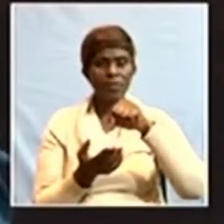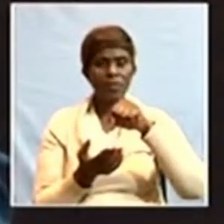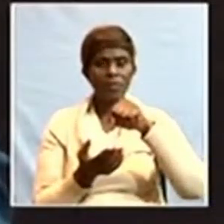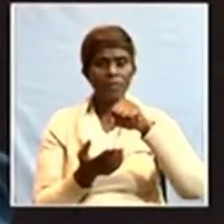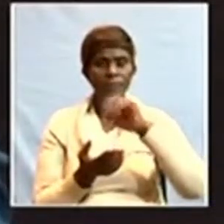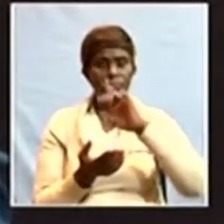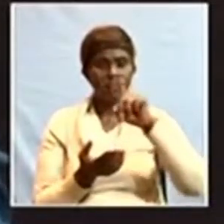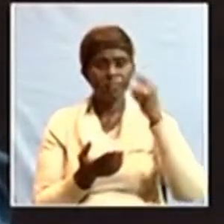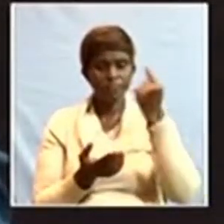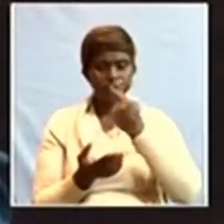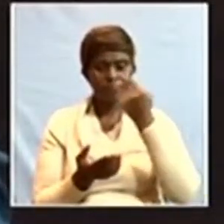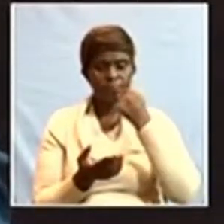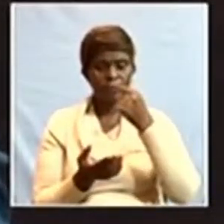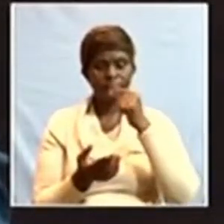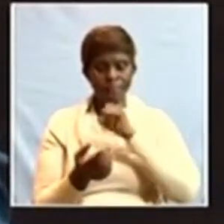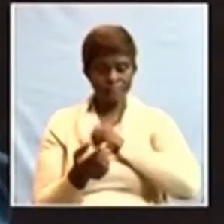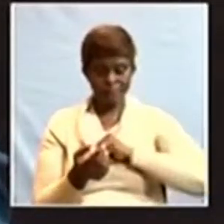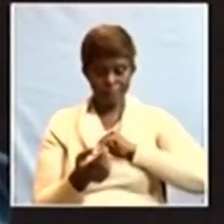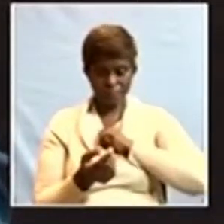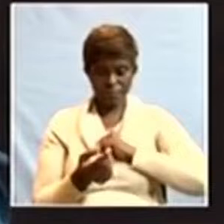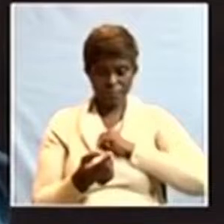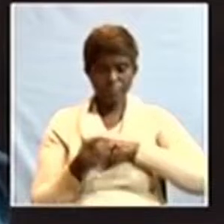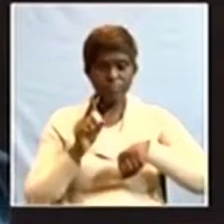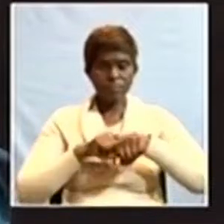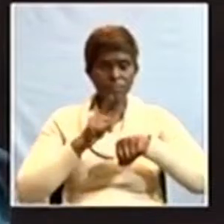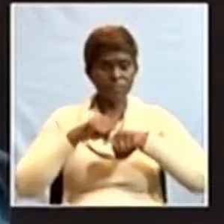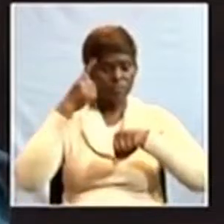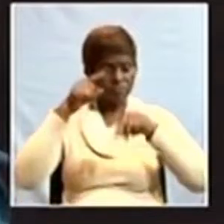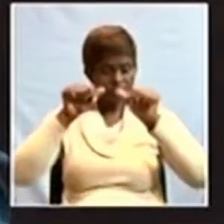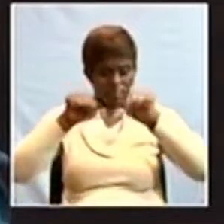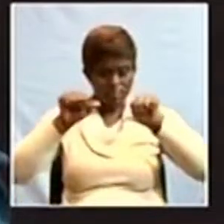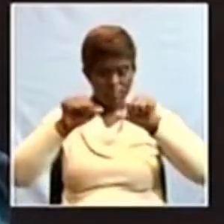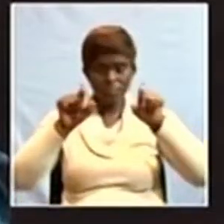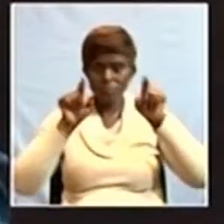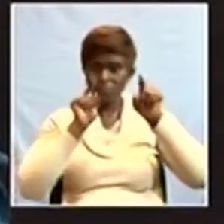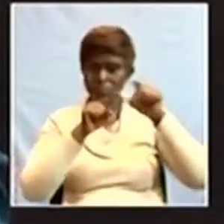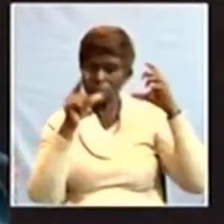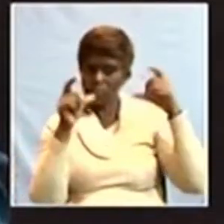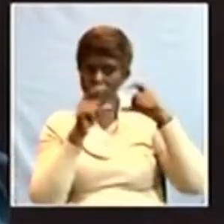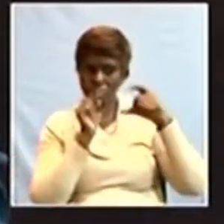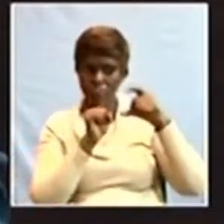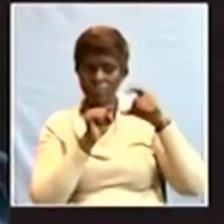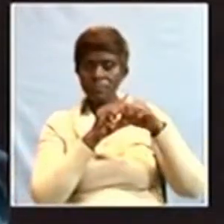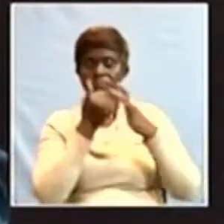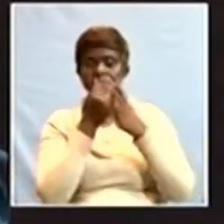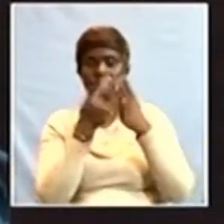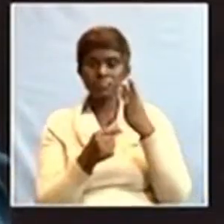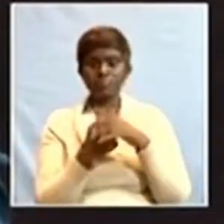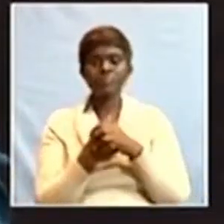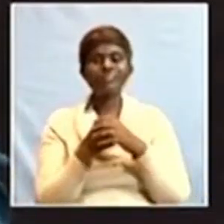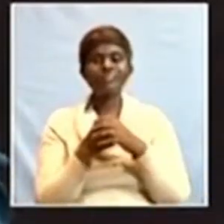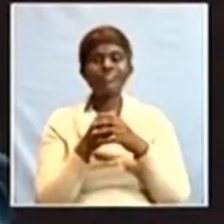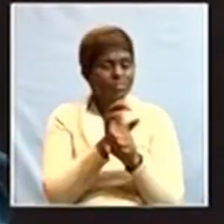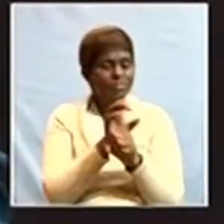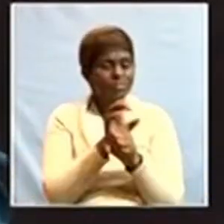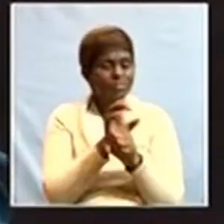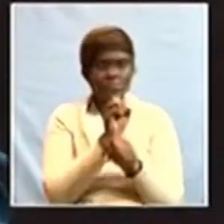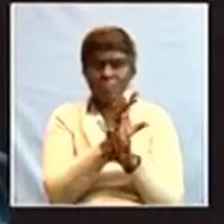You are simply saying, we regret that at the time of audit, the cards in question were not